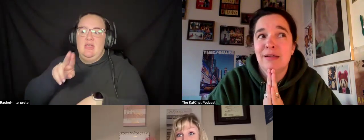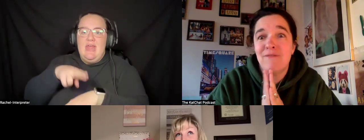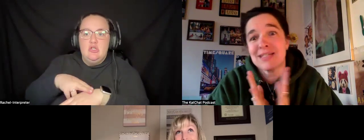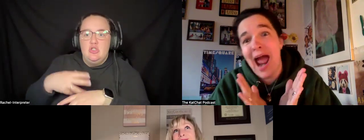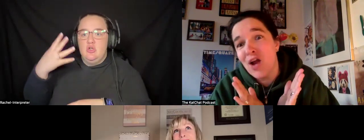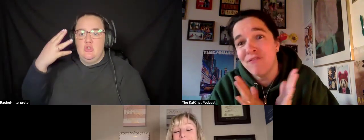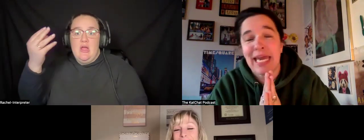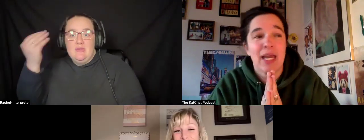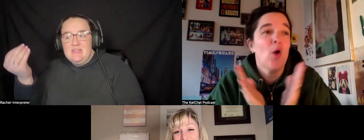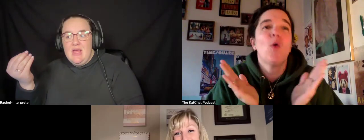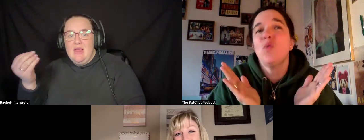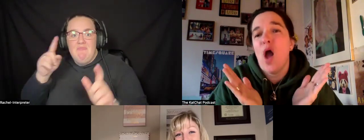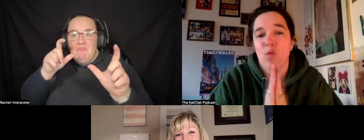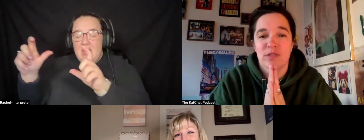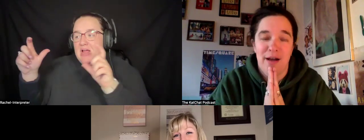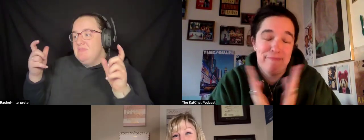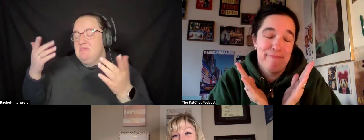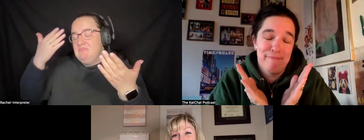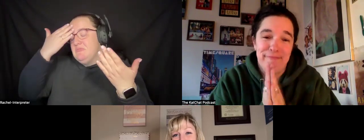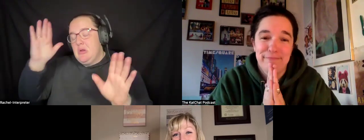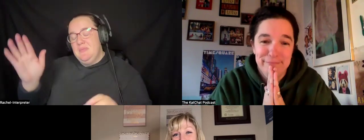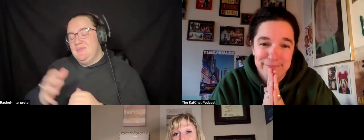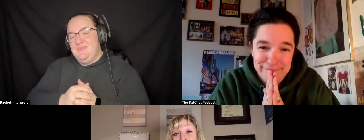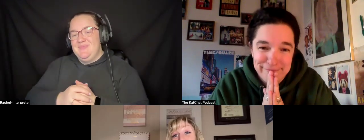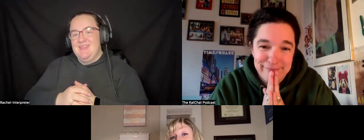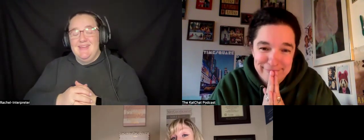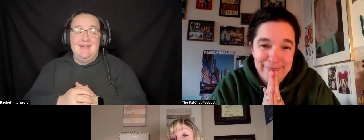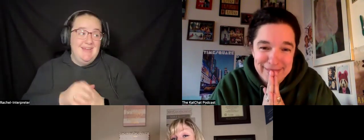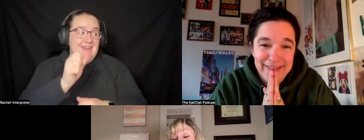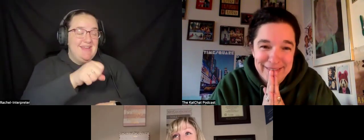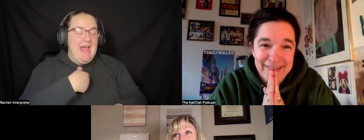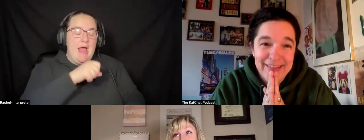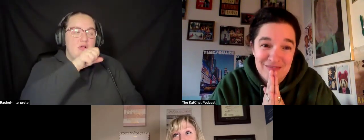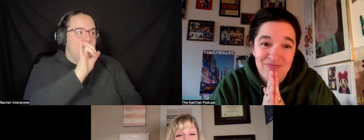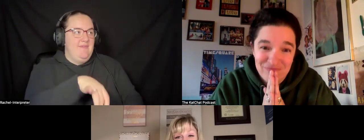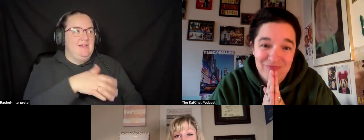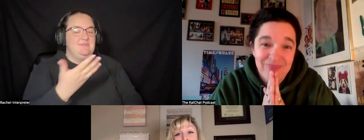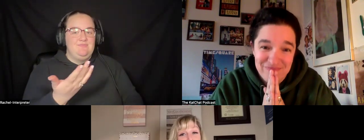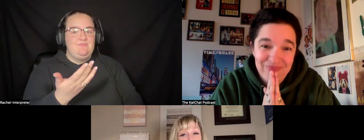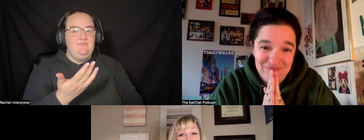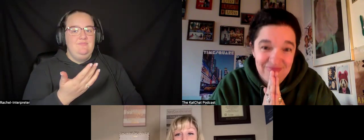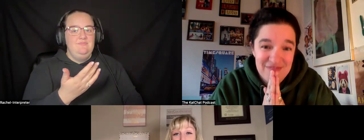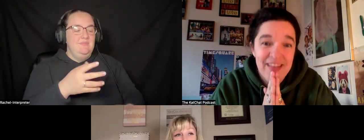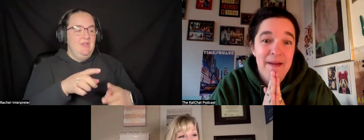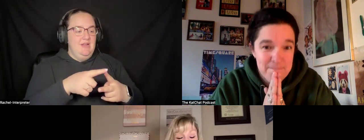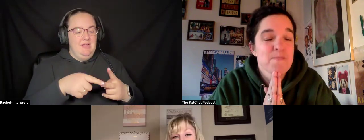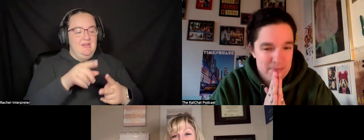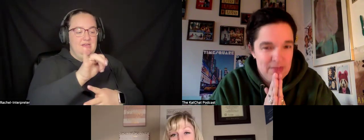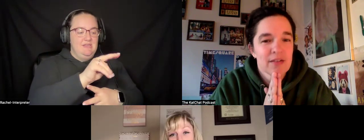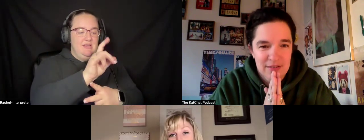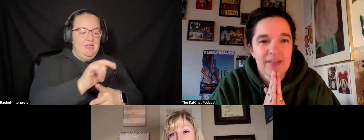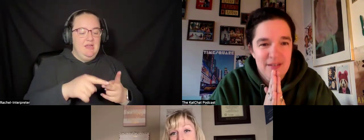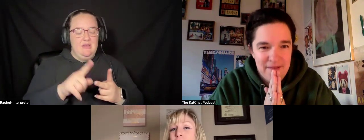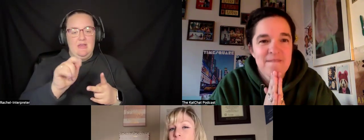outside, photography, who knows? Yeah. I would love that because those Cindy and Tyler are two of my